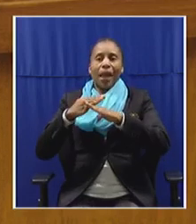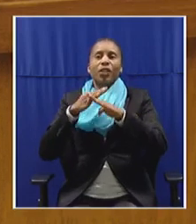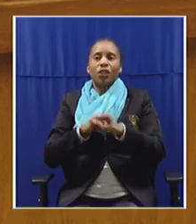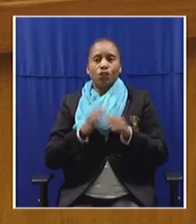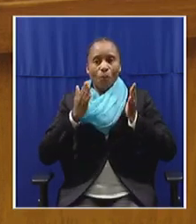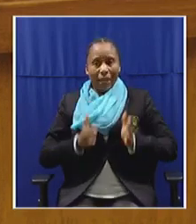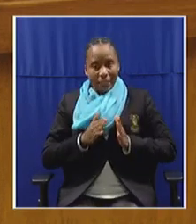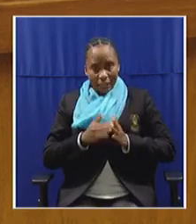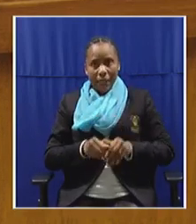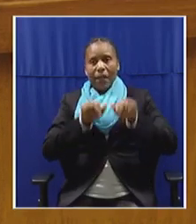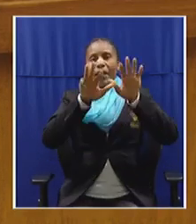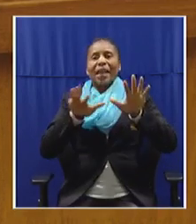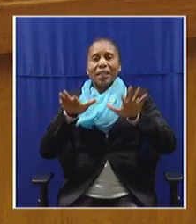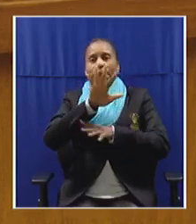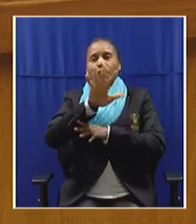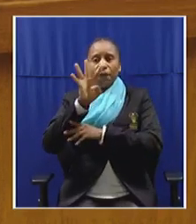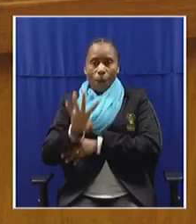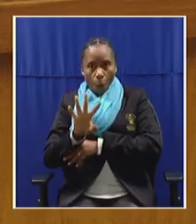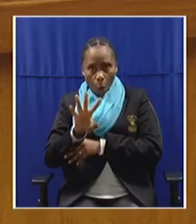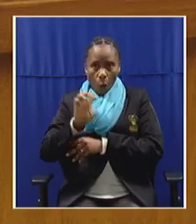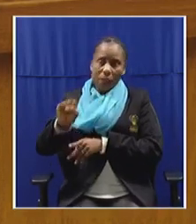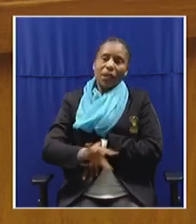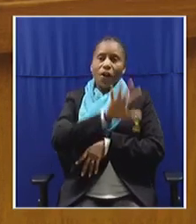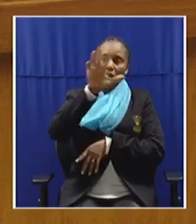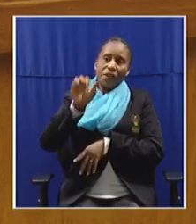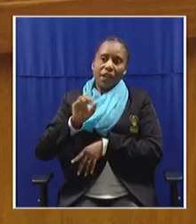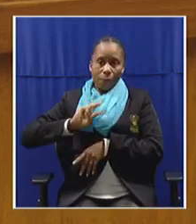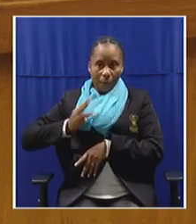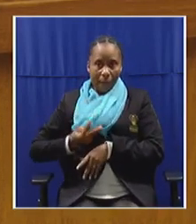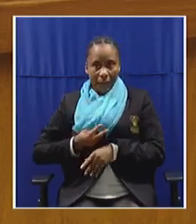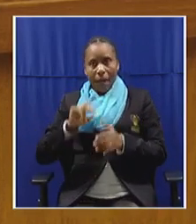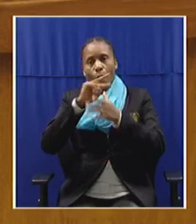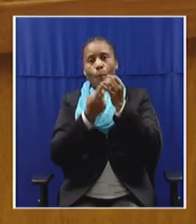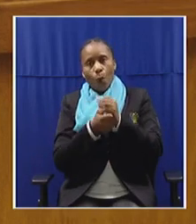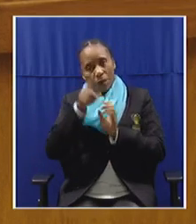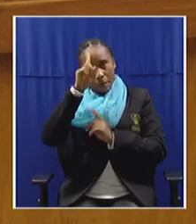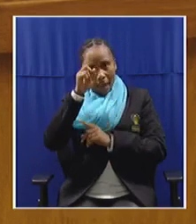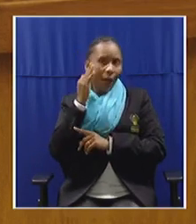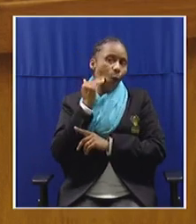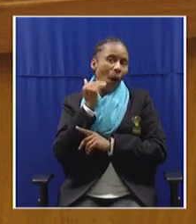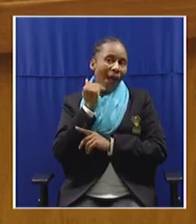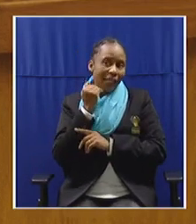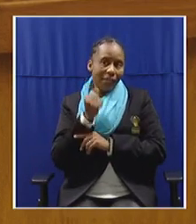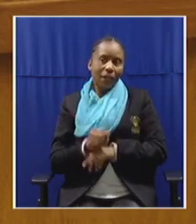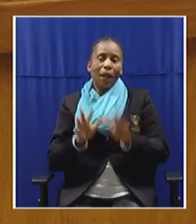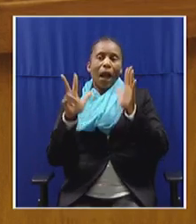In 1954, South African women, both black and white, adopted the Women's